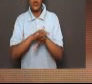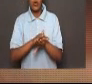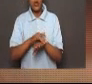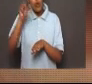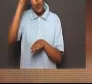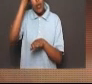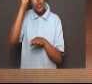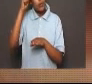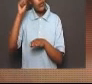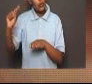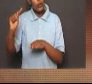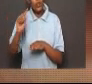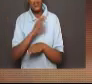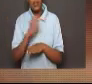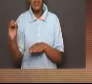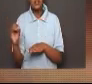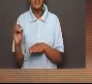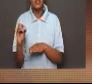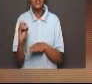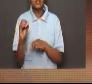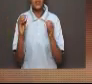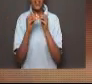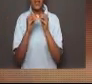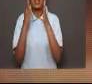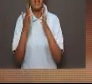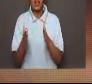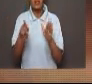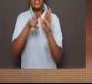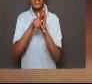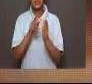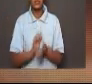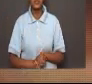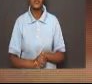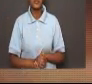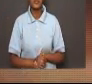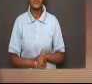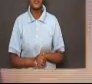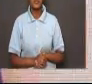on quantum theory and mathematical principles.